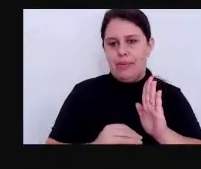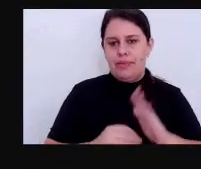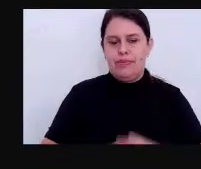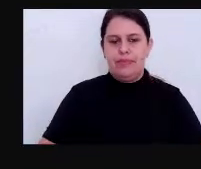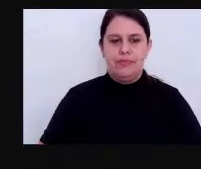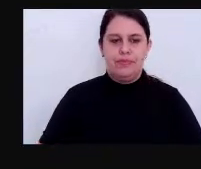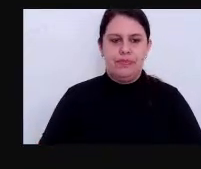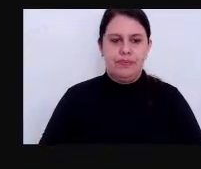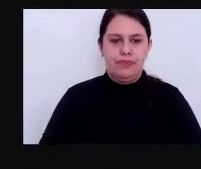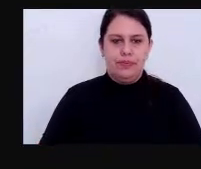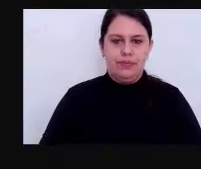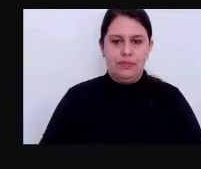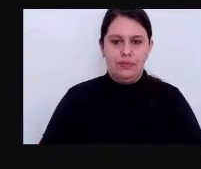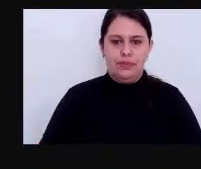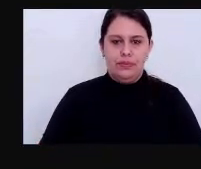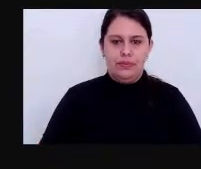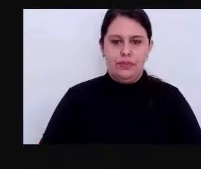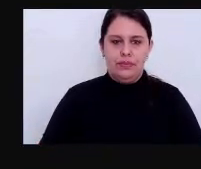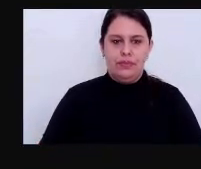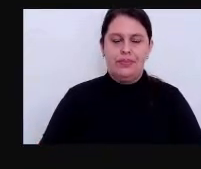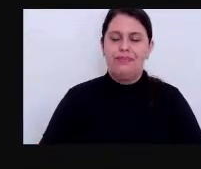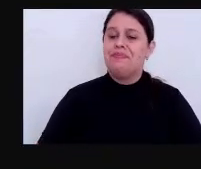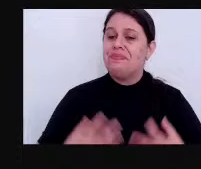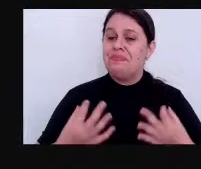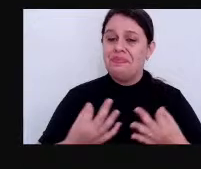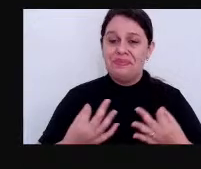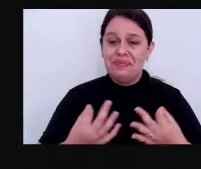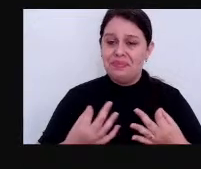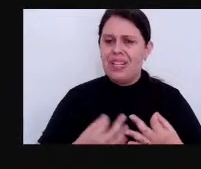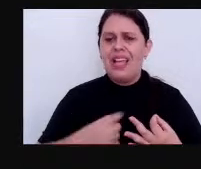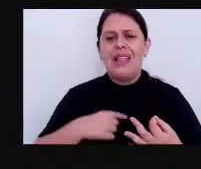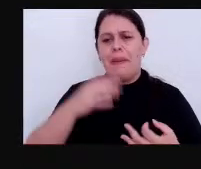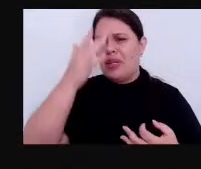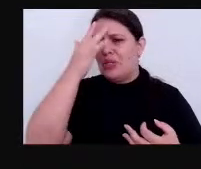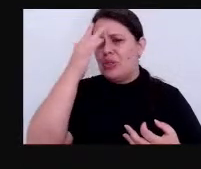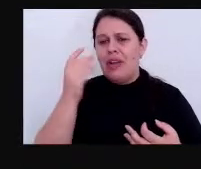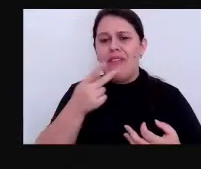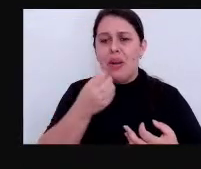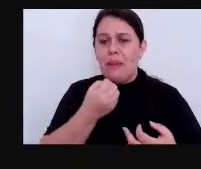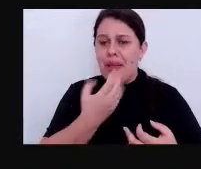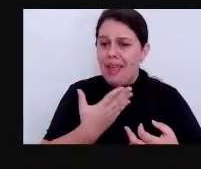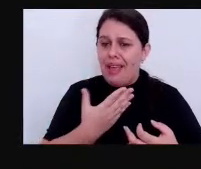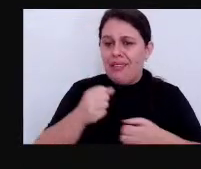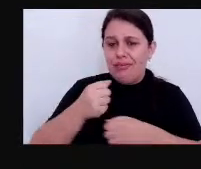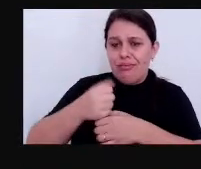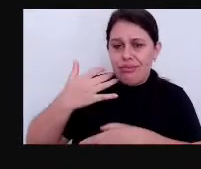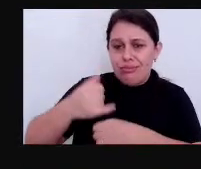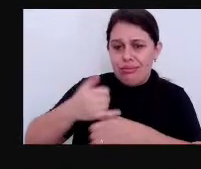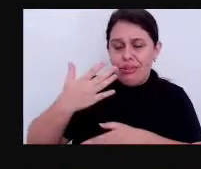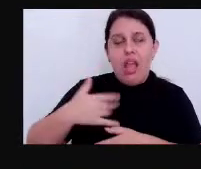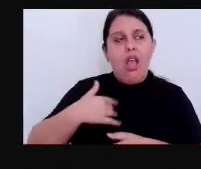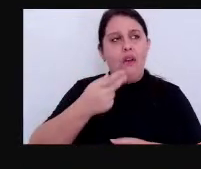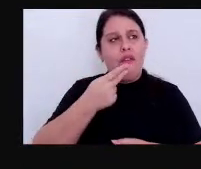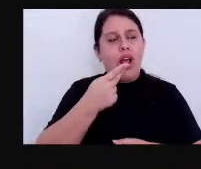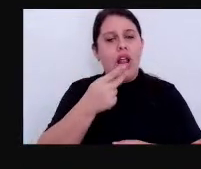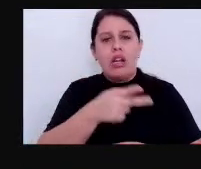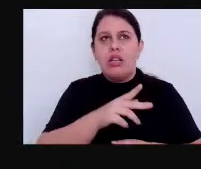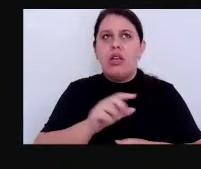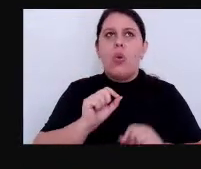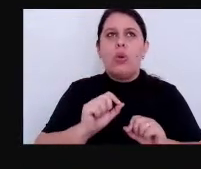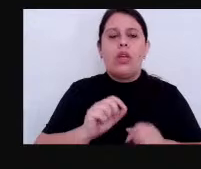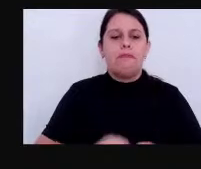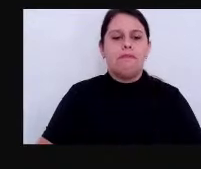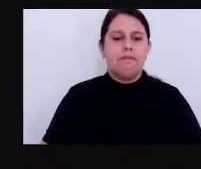receiving lots of compliments here on the chat. And I would say that the session was so complete, we do not have further